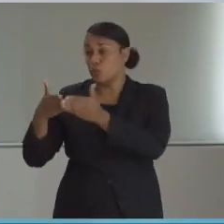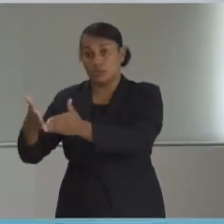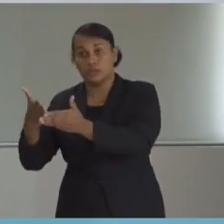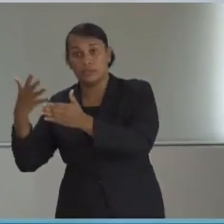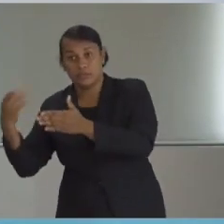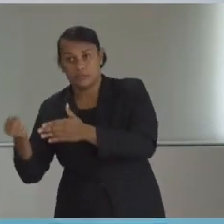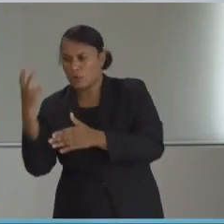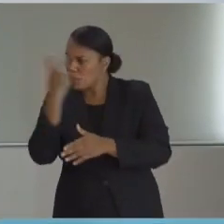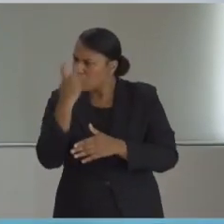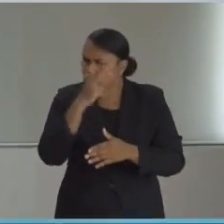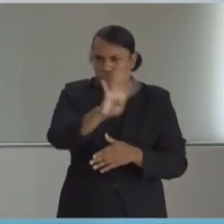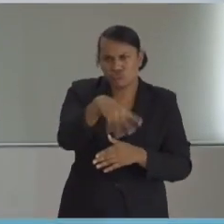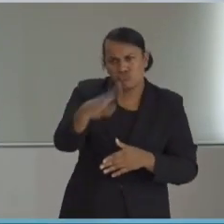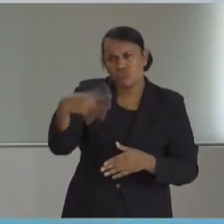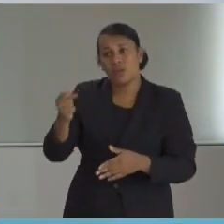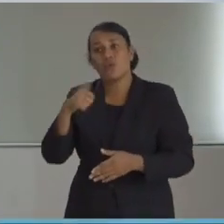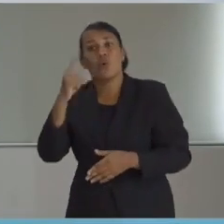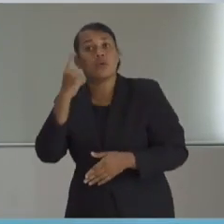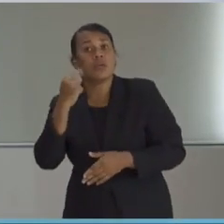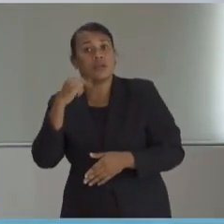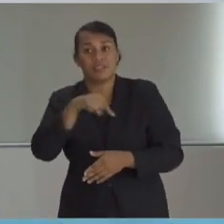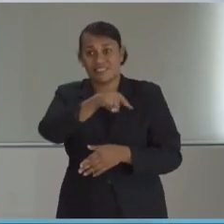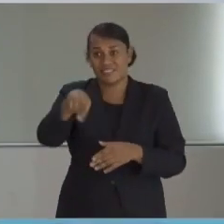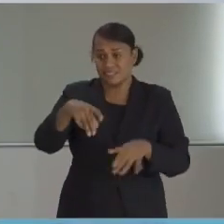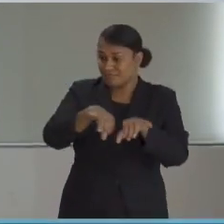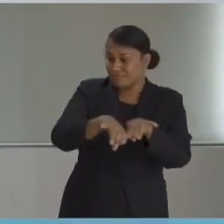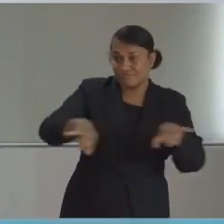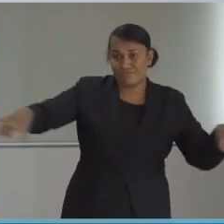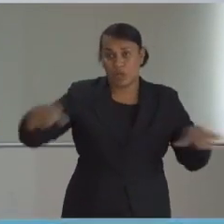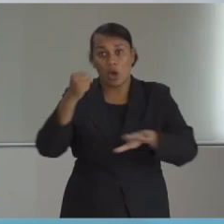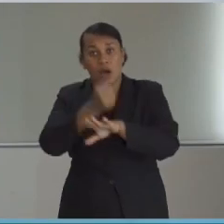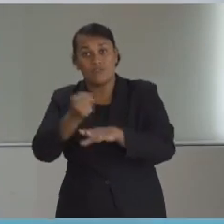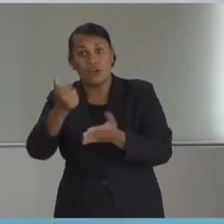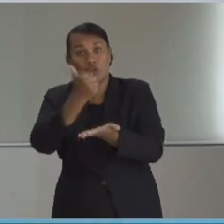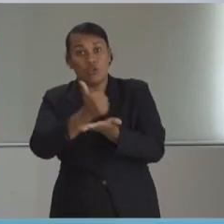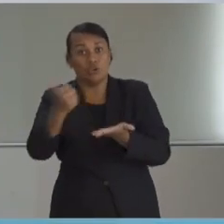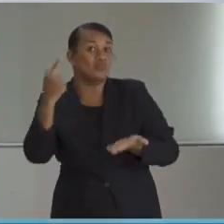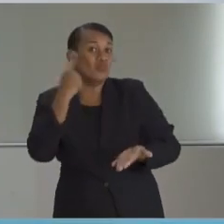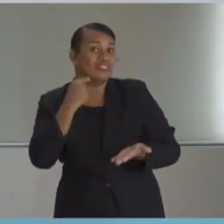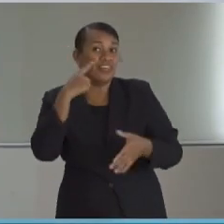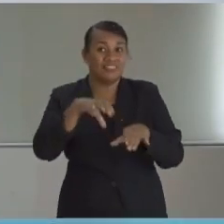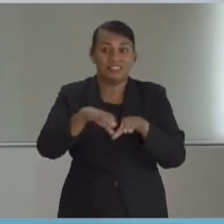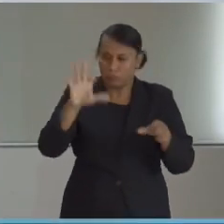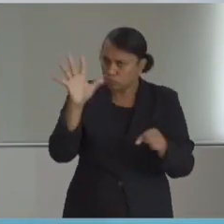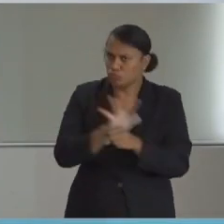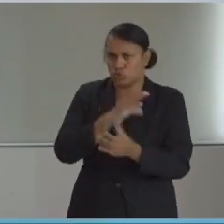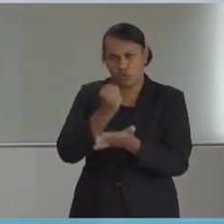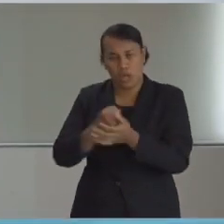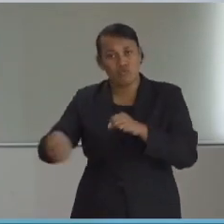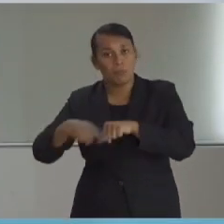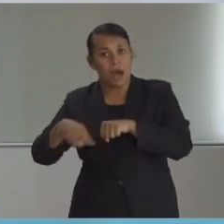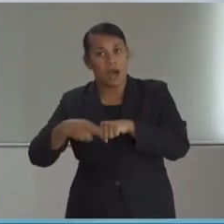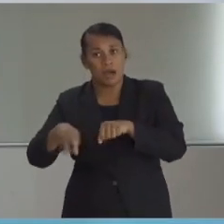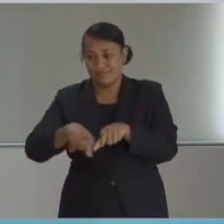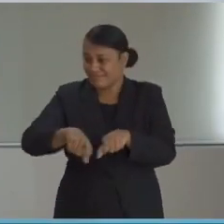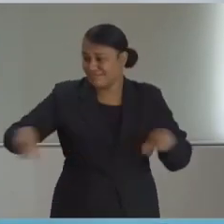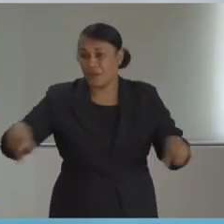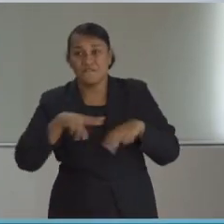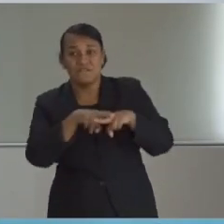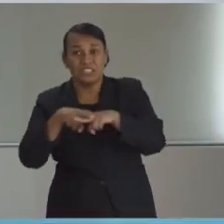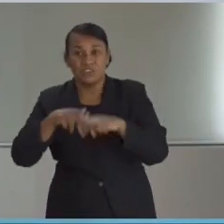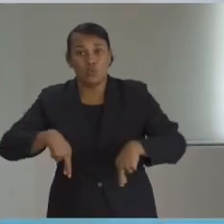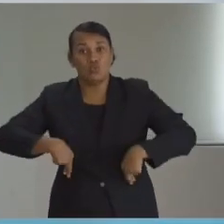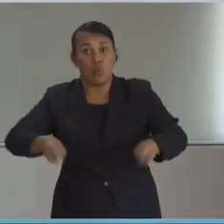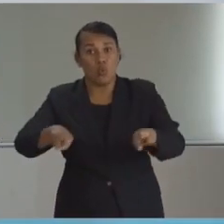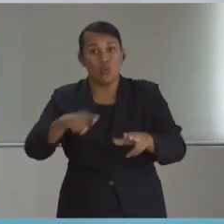best to restore water. Fiji Roads Authority is doing its best to ensure that